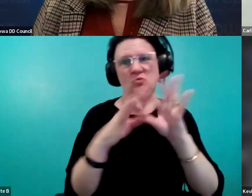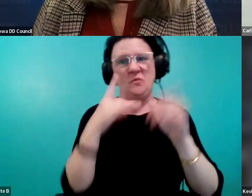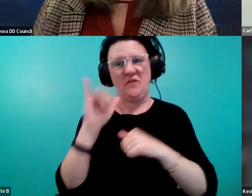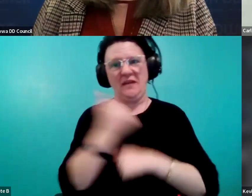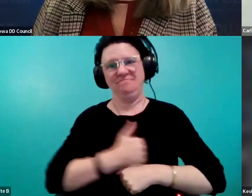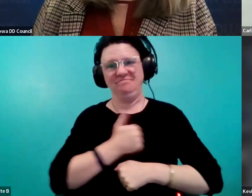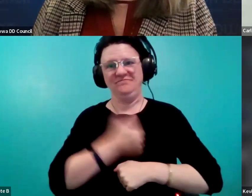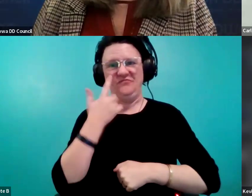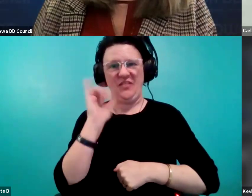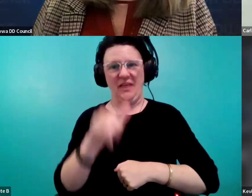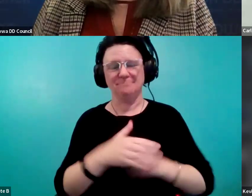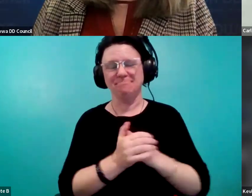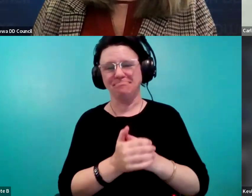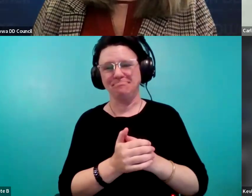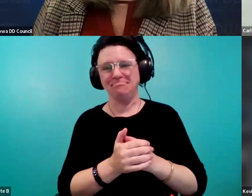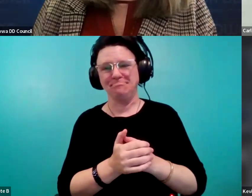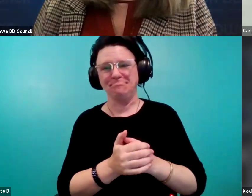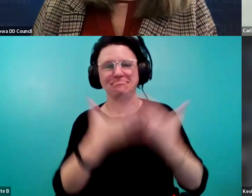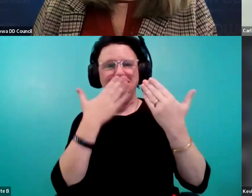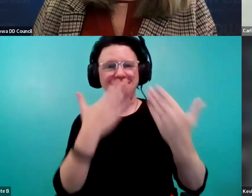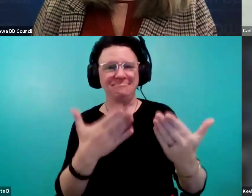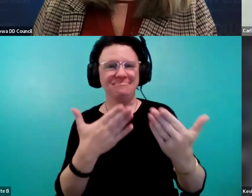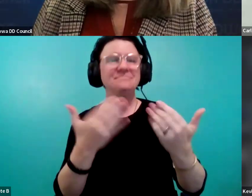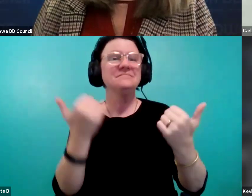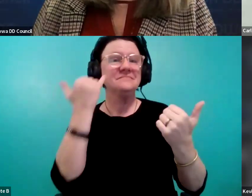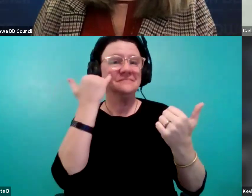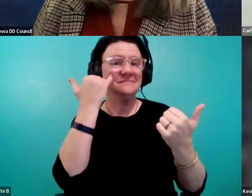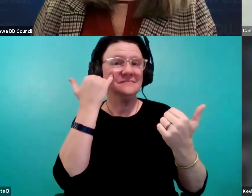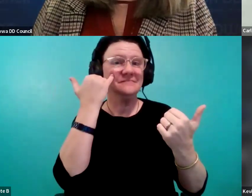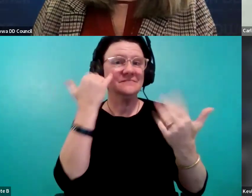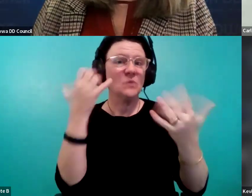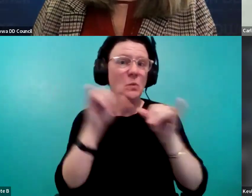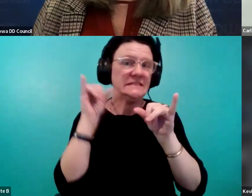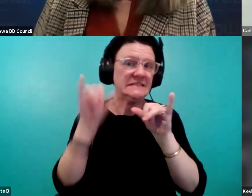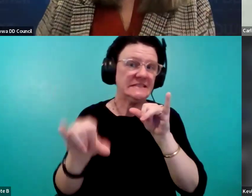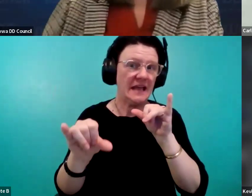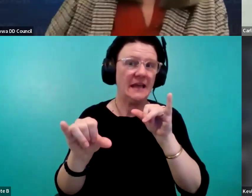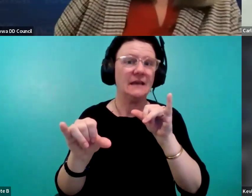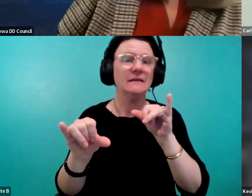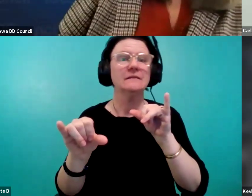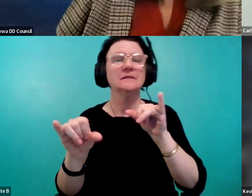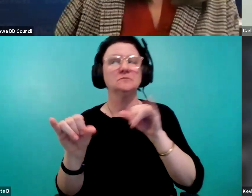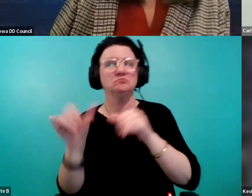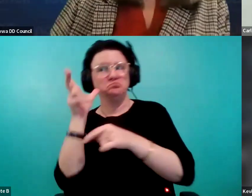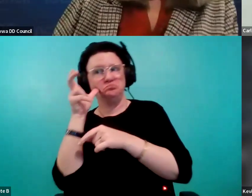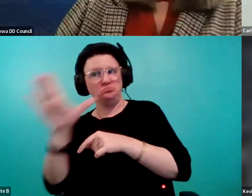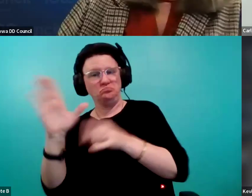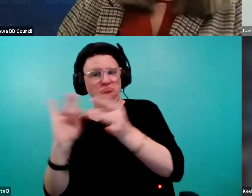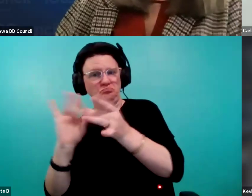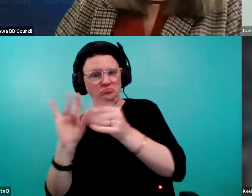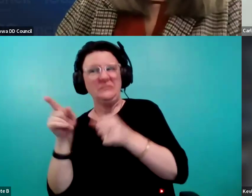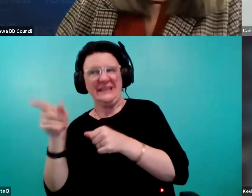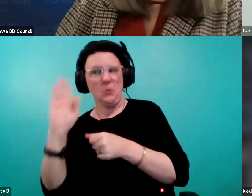We apologize for that. But if you would, again, like to hear what he has to say,